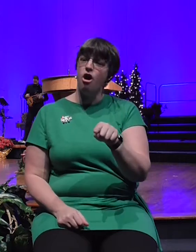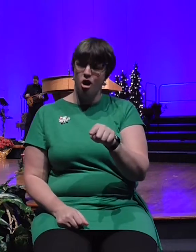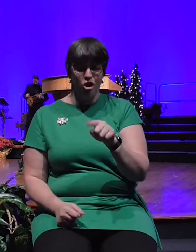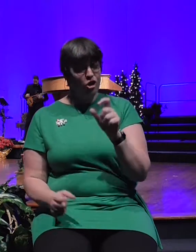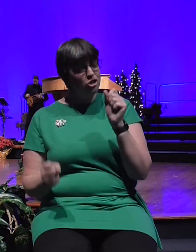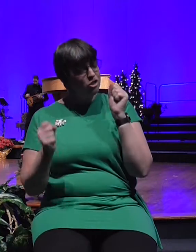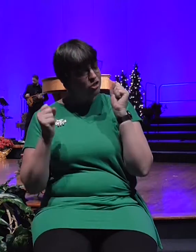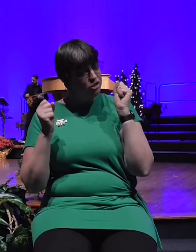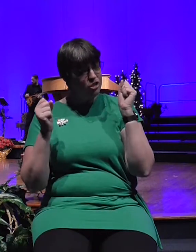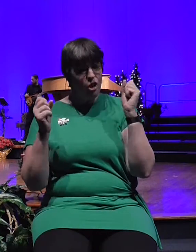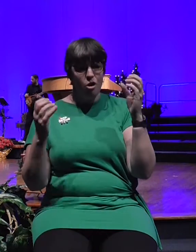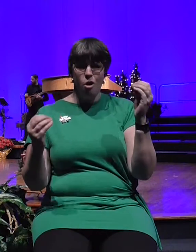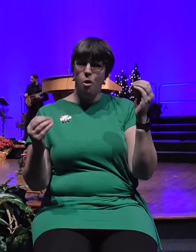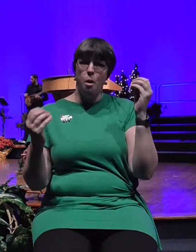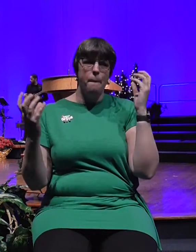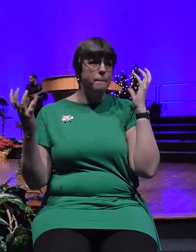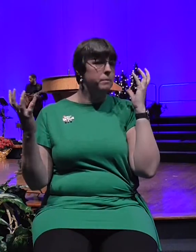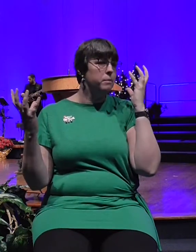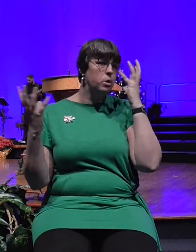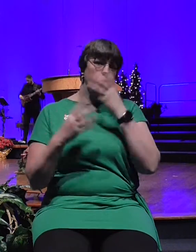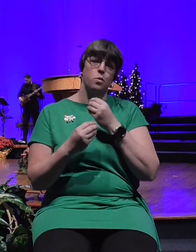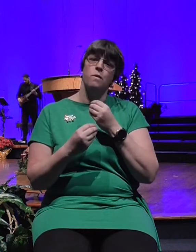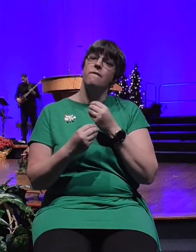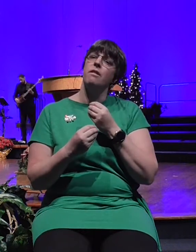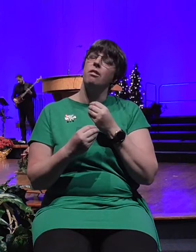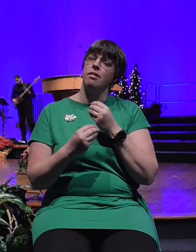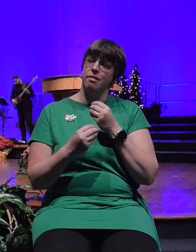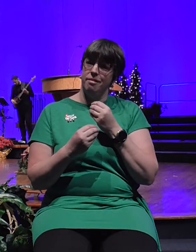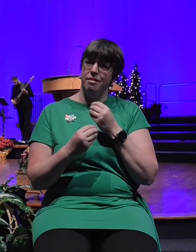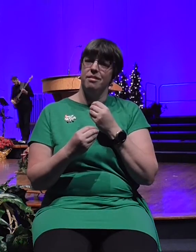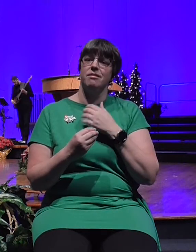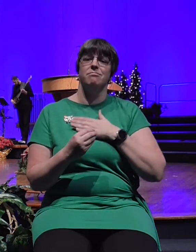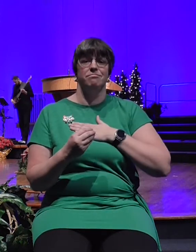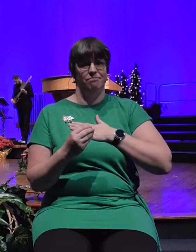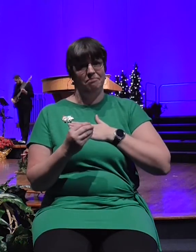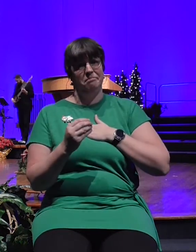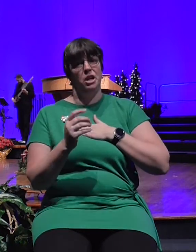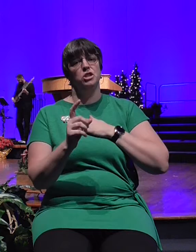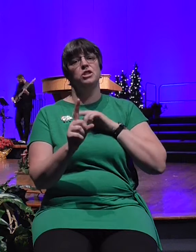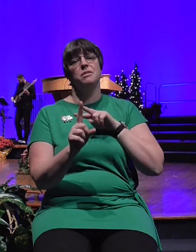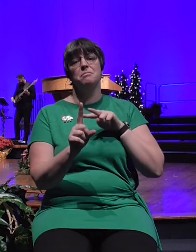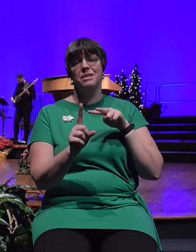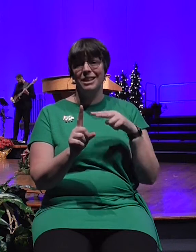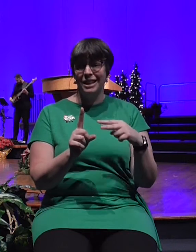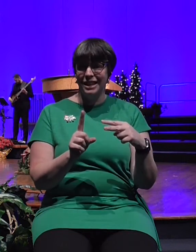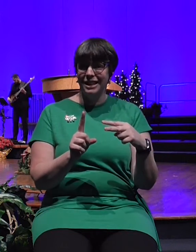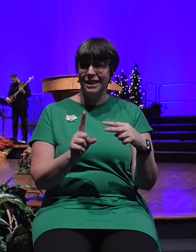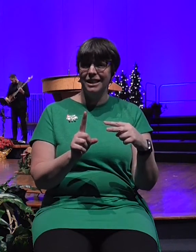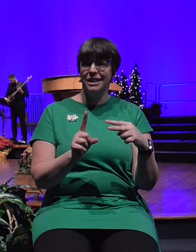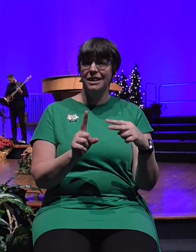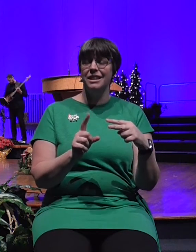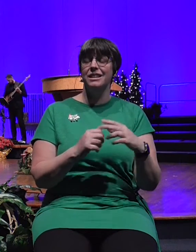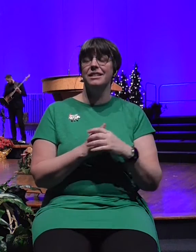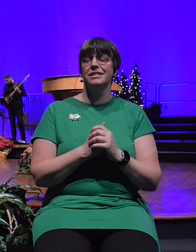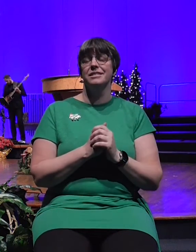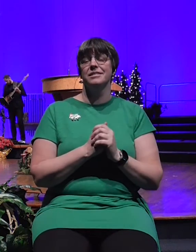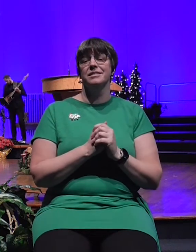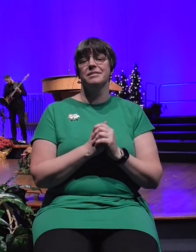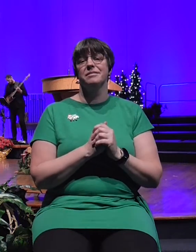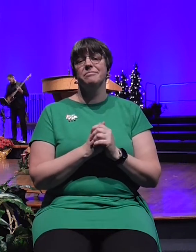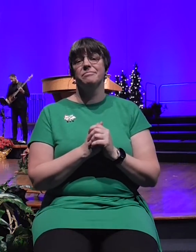You are so beautiful to me.